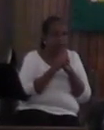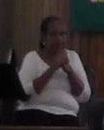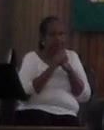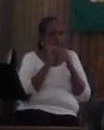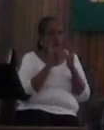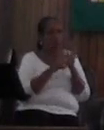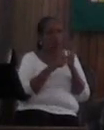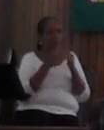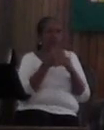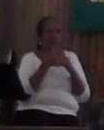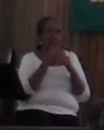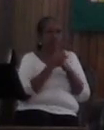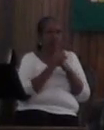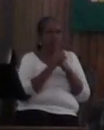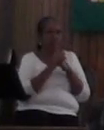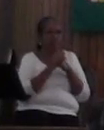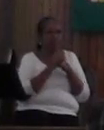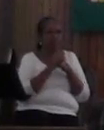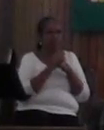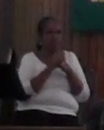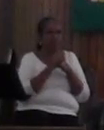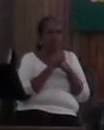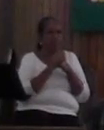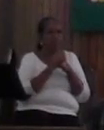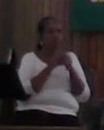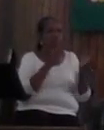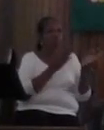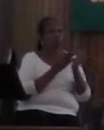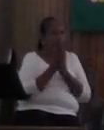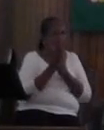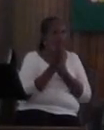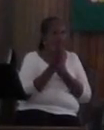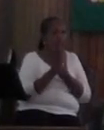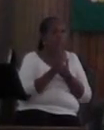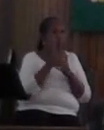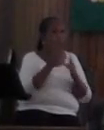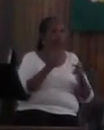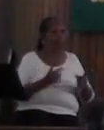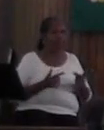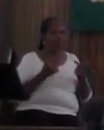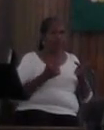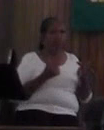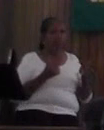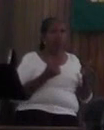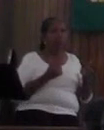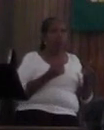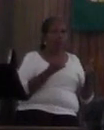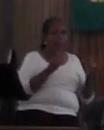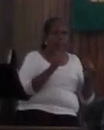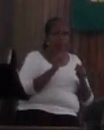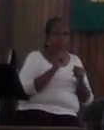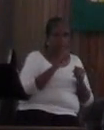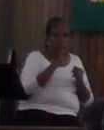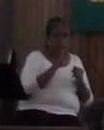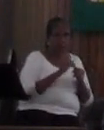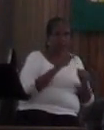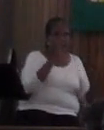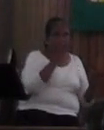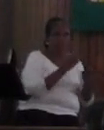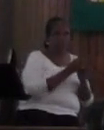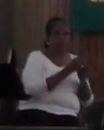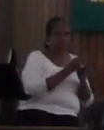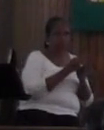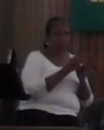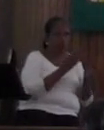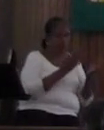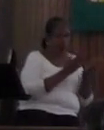Notice that it says in this passage, the righteous will live by faith. The righteous will